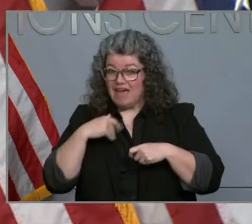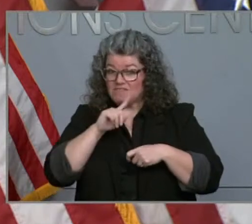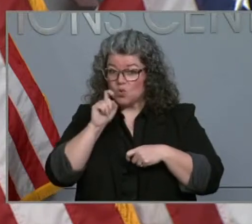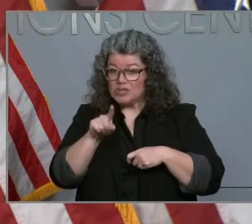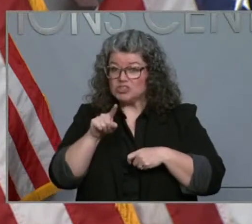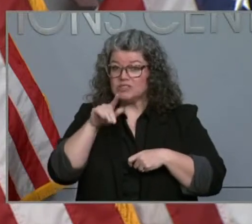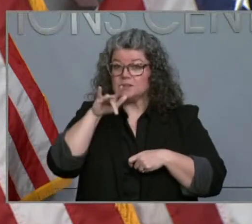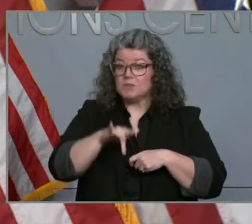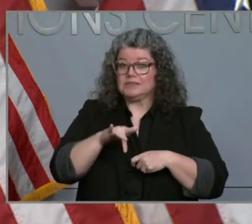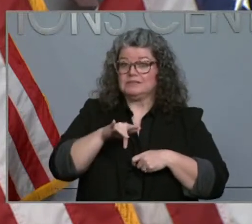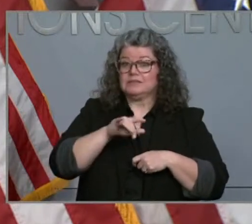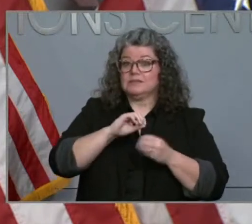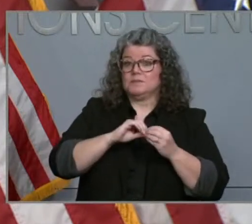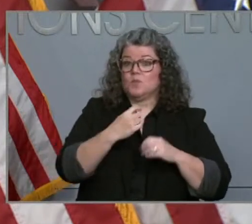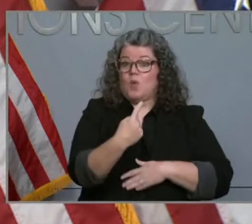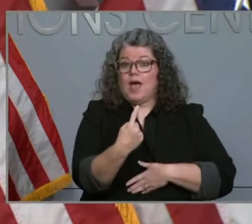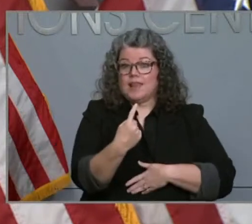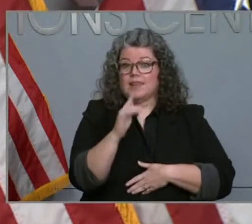question.